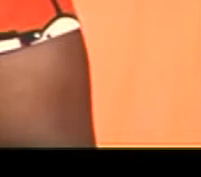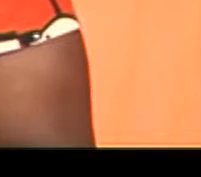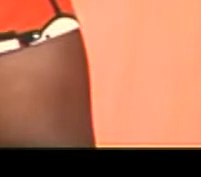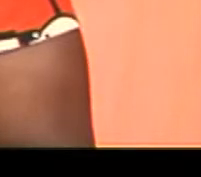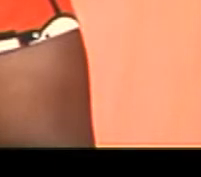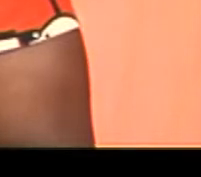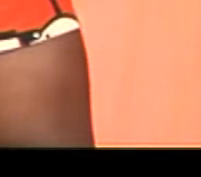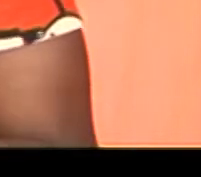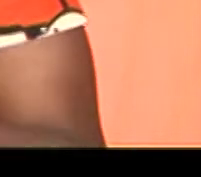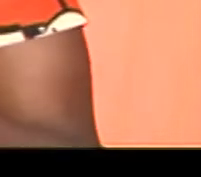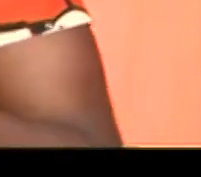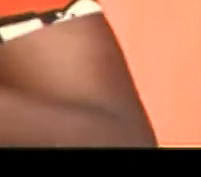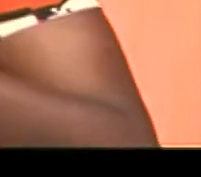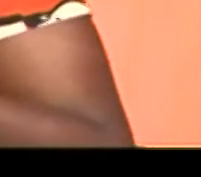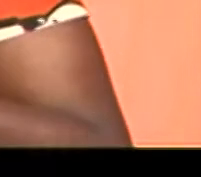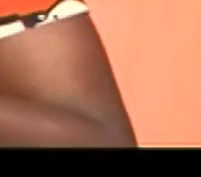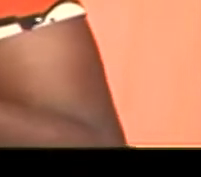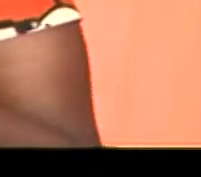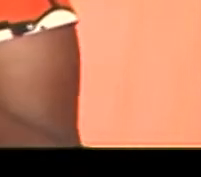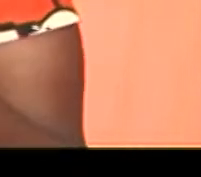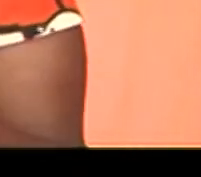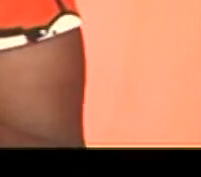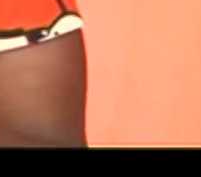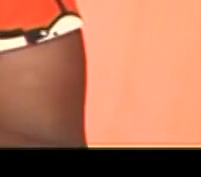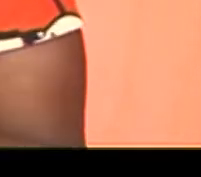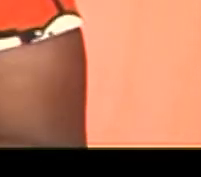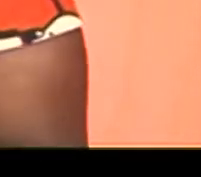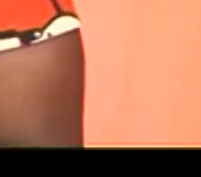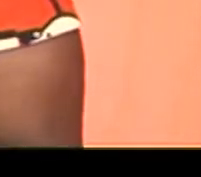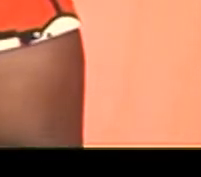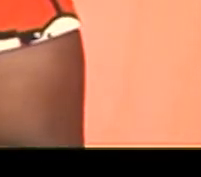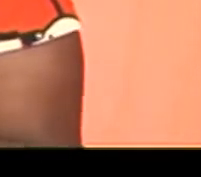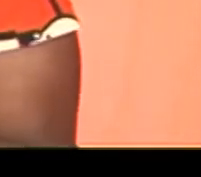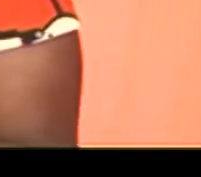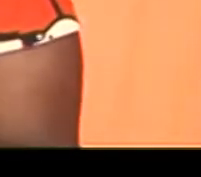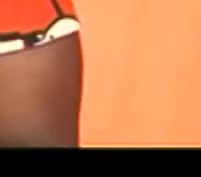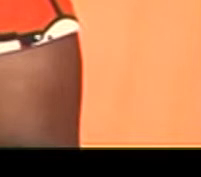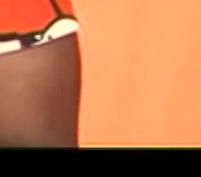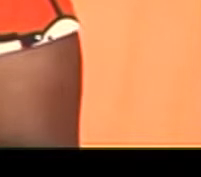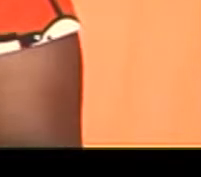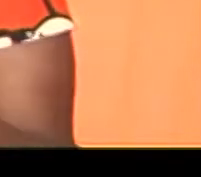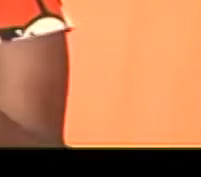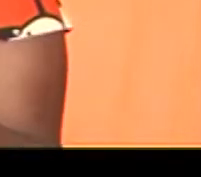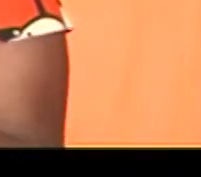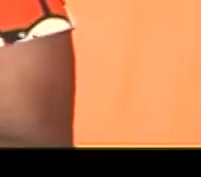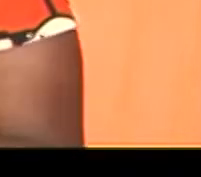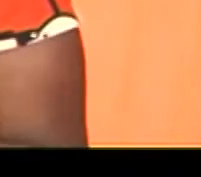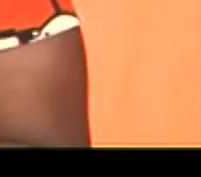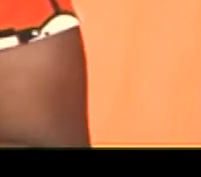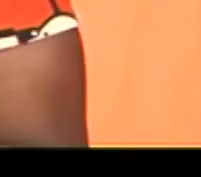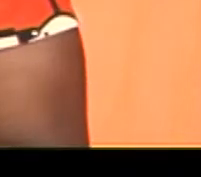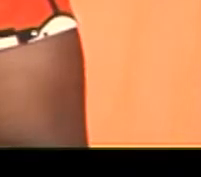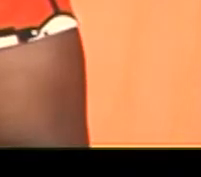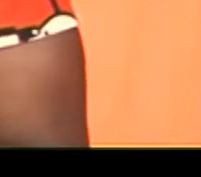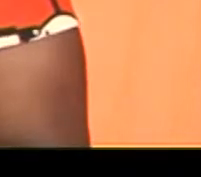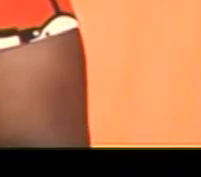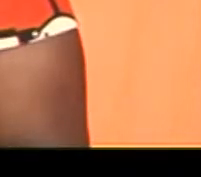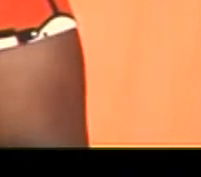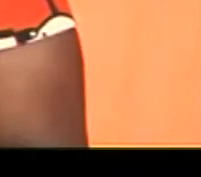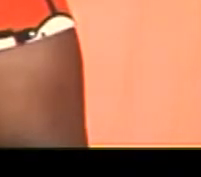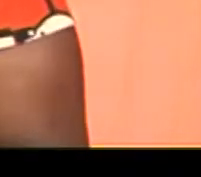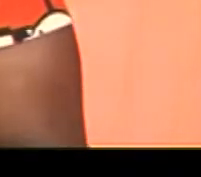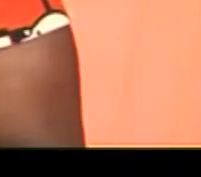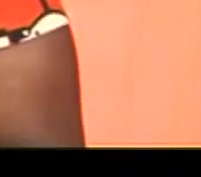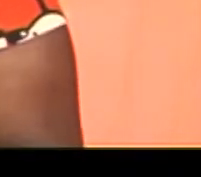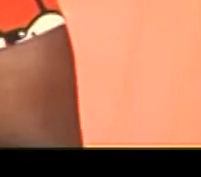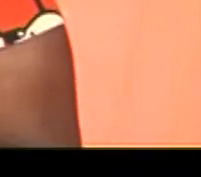going to be your banner. Why? Because he is your shepherd. And when you come in challenging times, I want you to know that the banner over you is going to